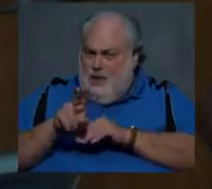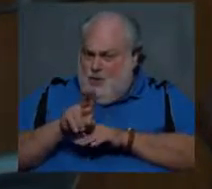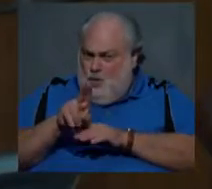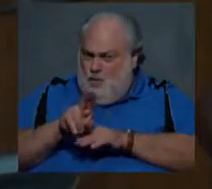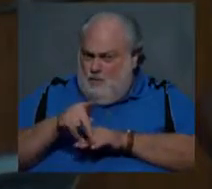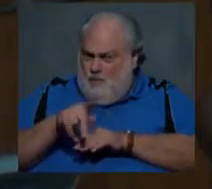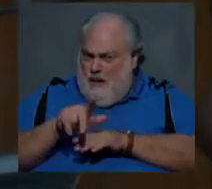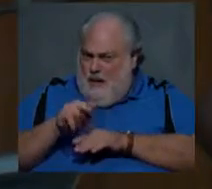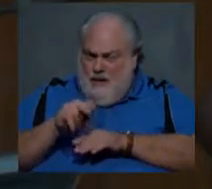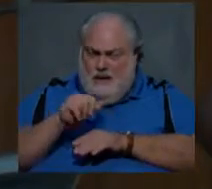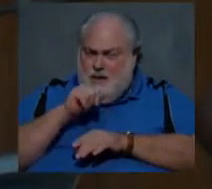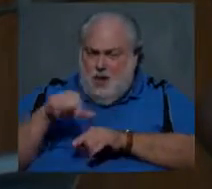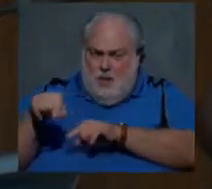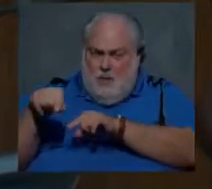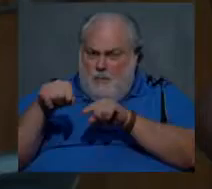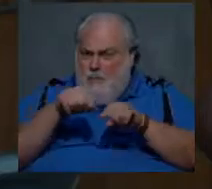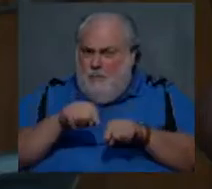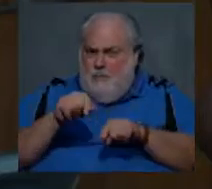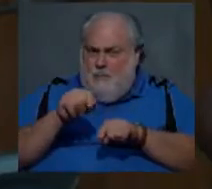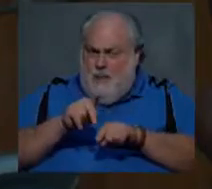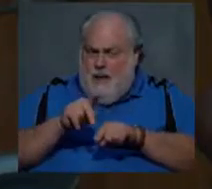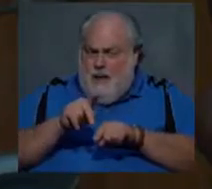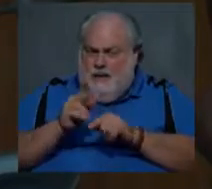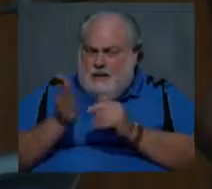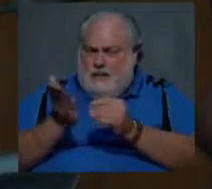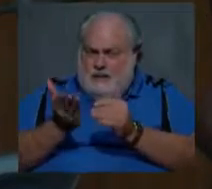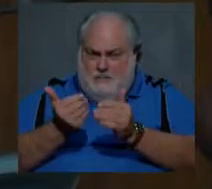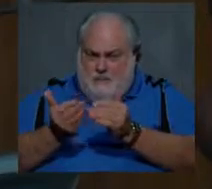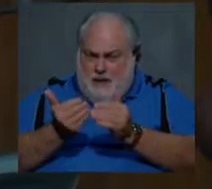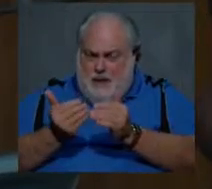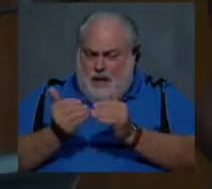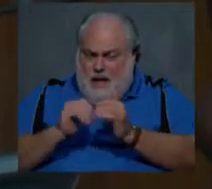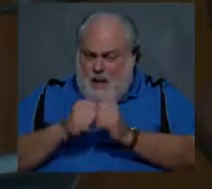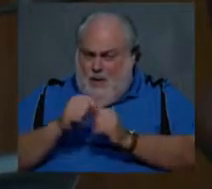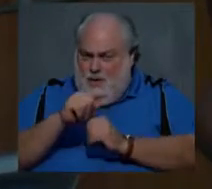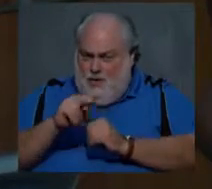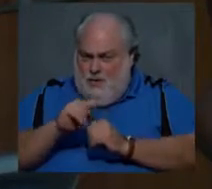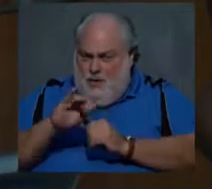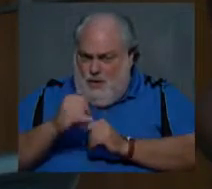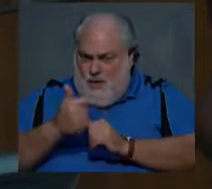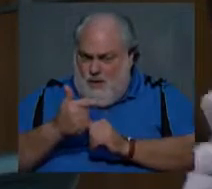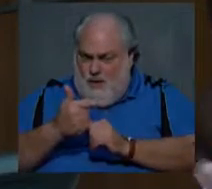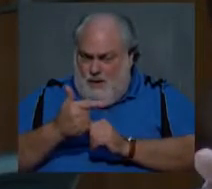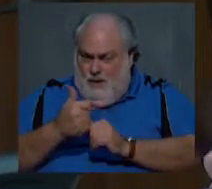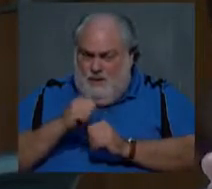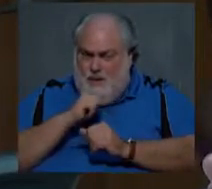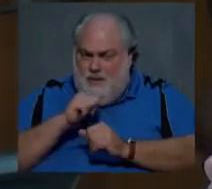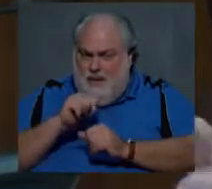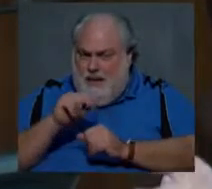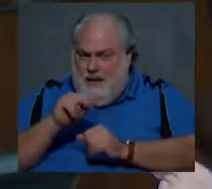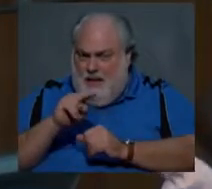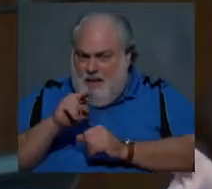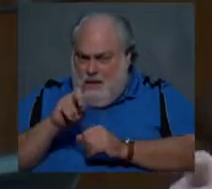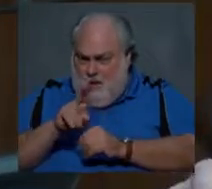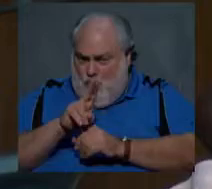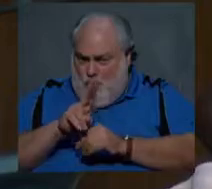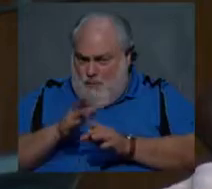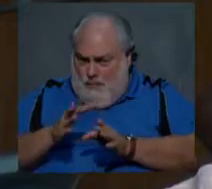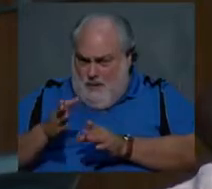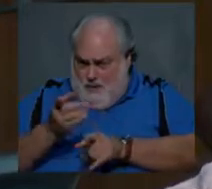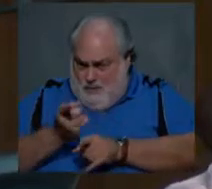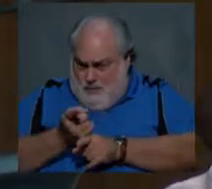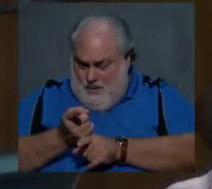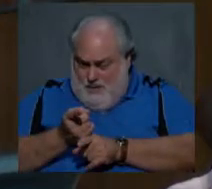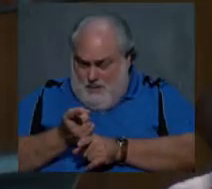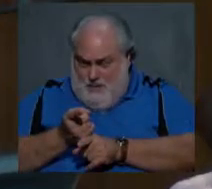think that it reverted back to it didn't matter. I mean, it's the way it's zoned that's important, right? It doesn't have to revert back to the land use plan. Is that